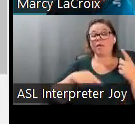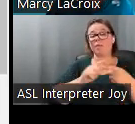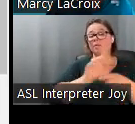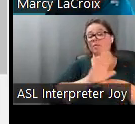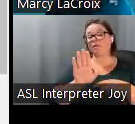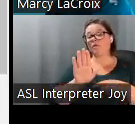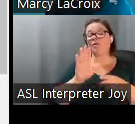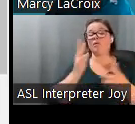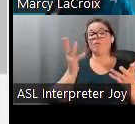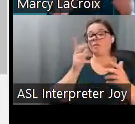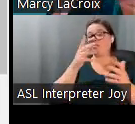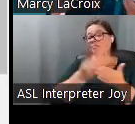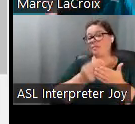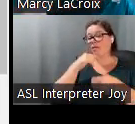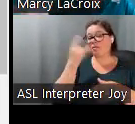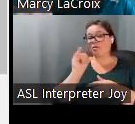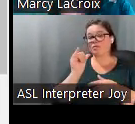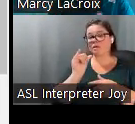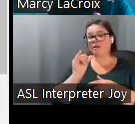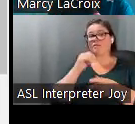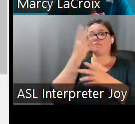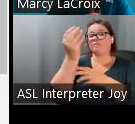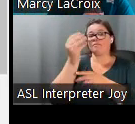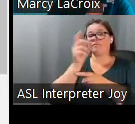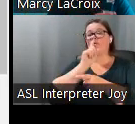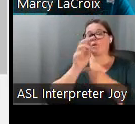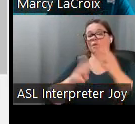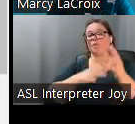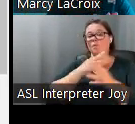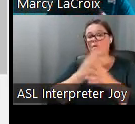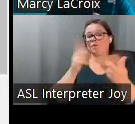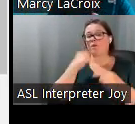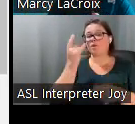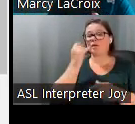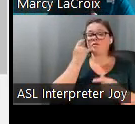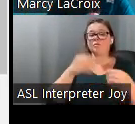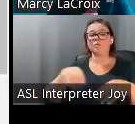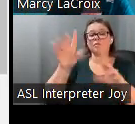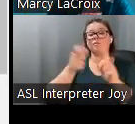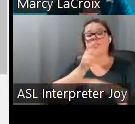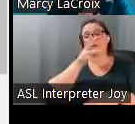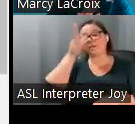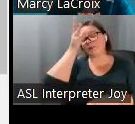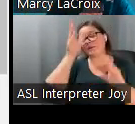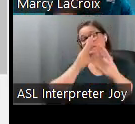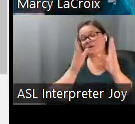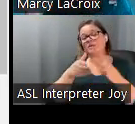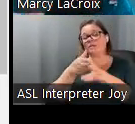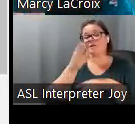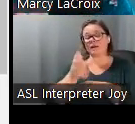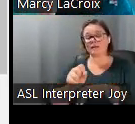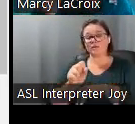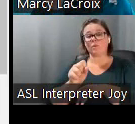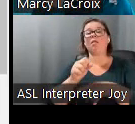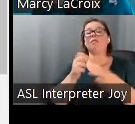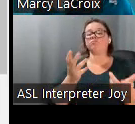money looks like out in the real world, if you will. What does it look like to move out of mom and dad's house after high school? What does it